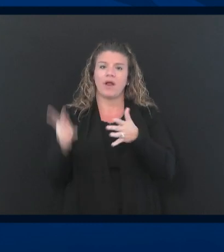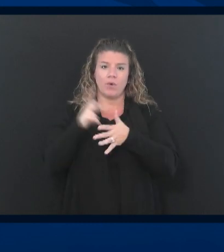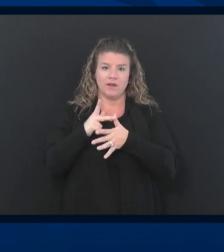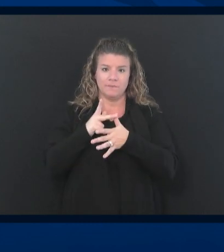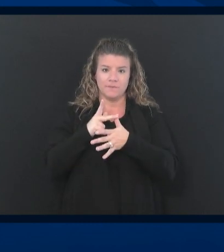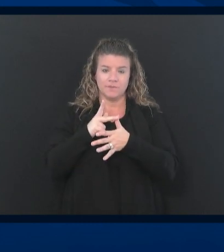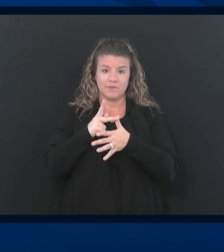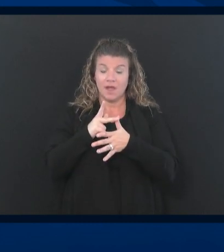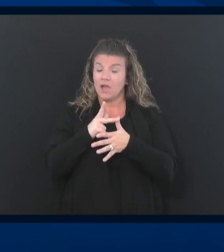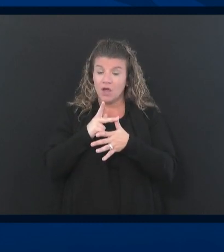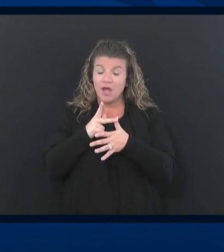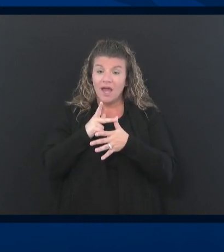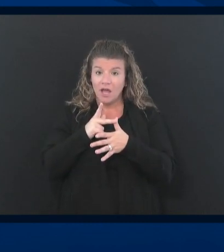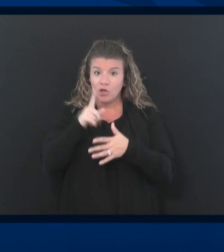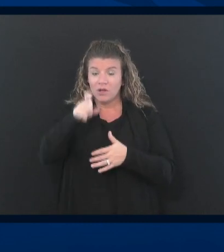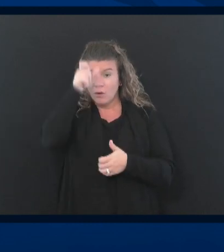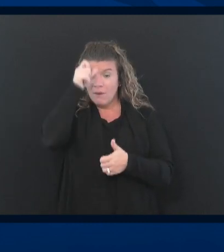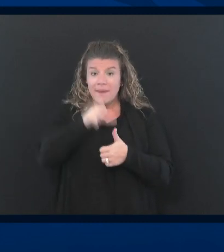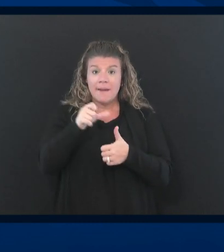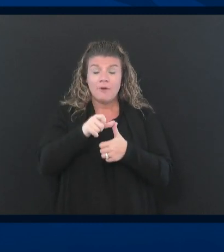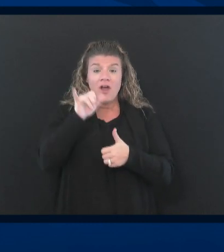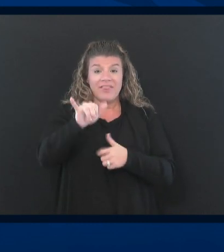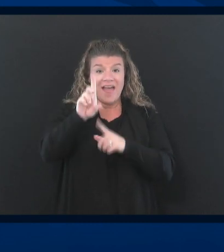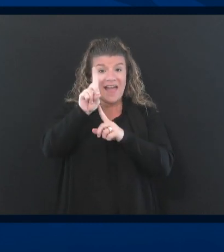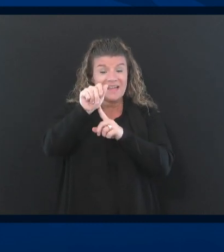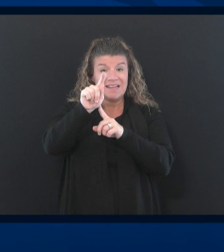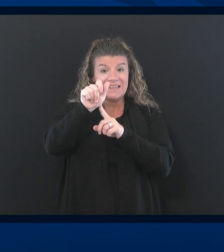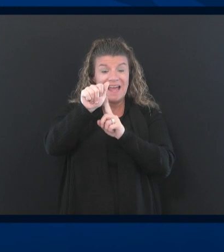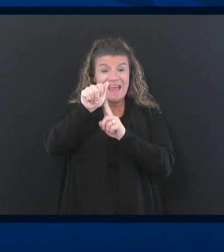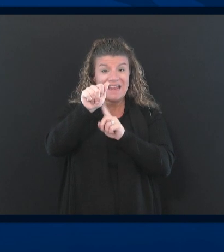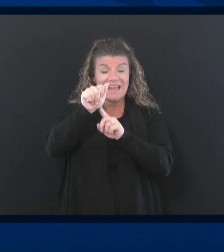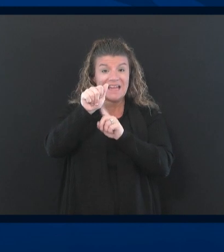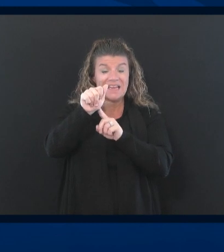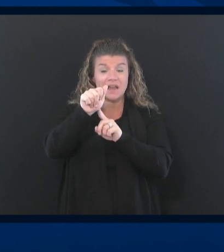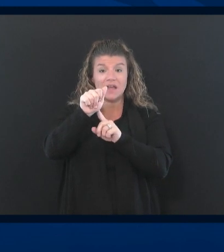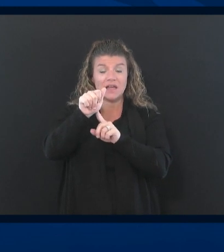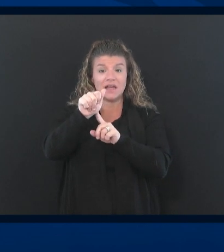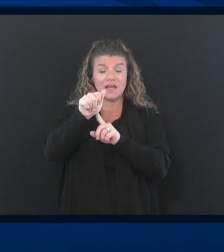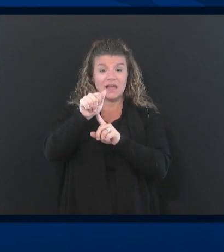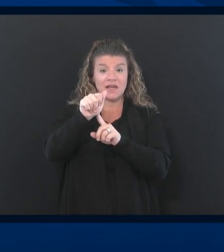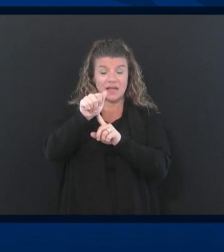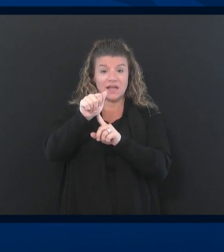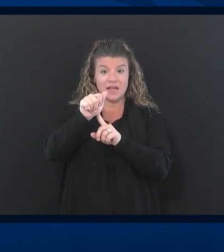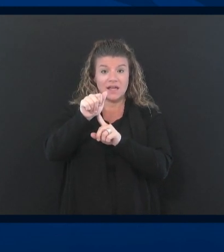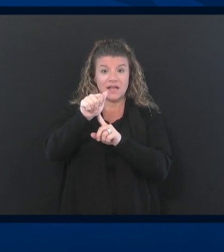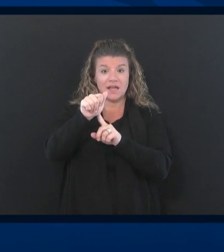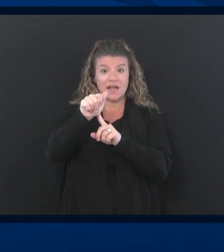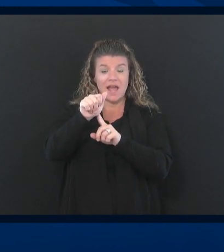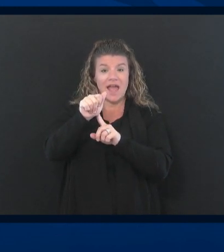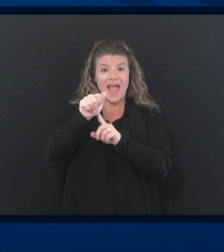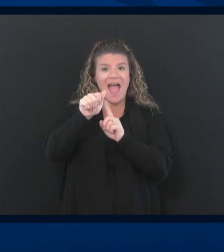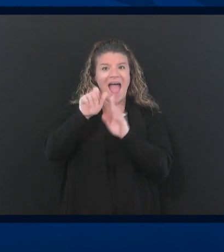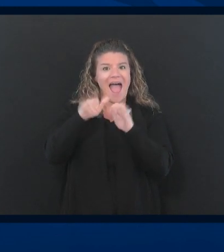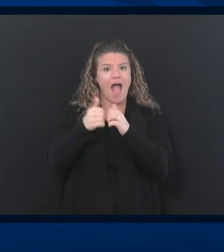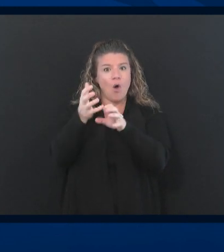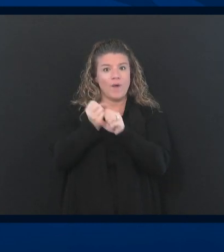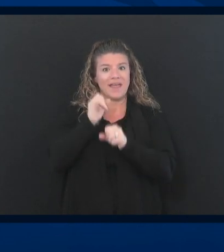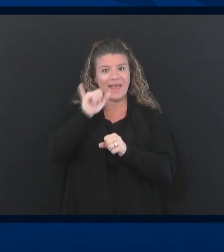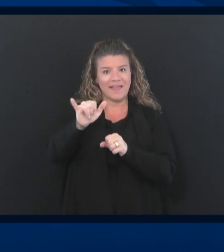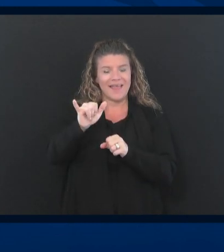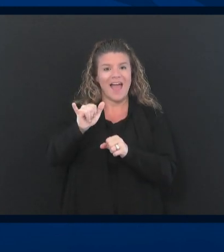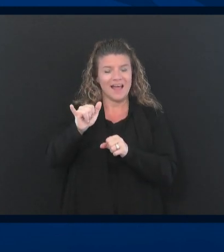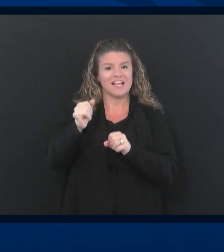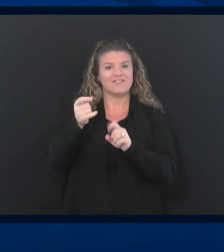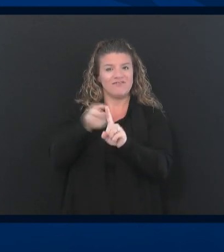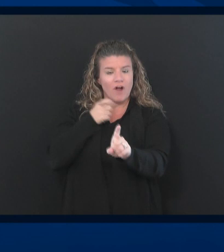important to note that that data is informed by the local investigations that occur. So you may